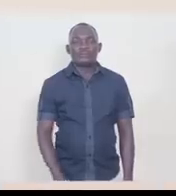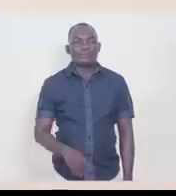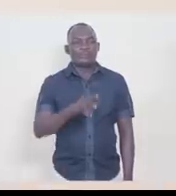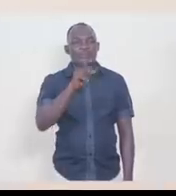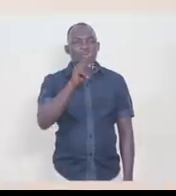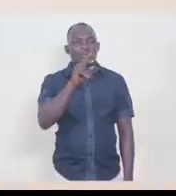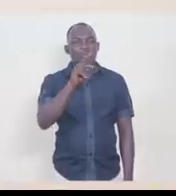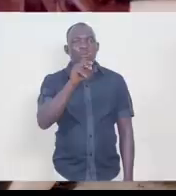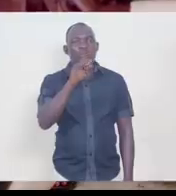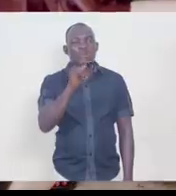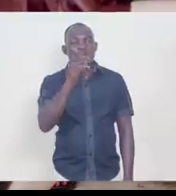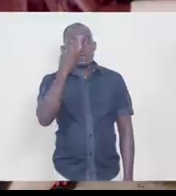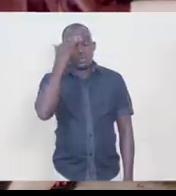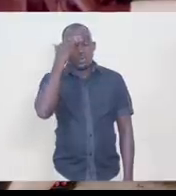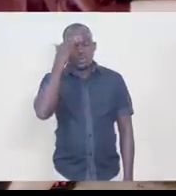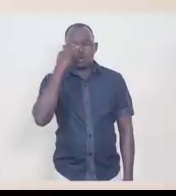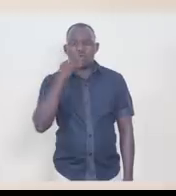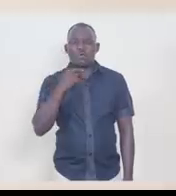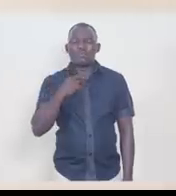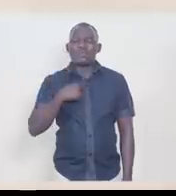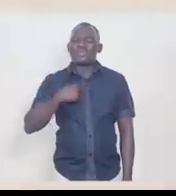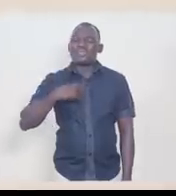Kofi, you know what? I cannot make it.